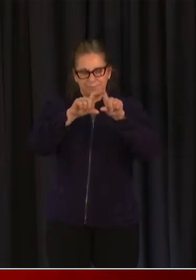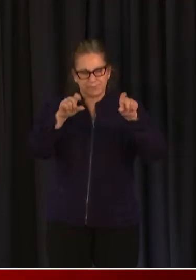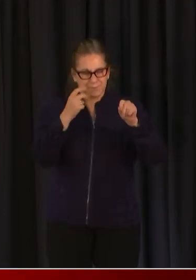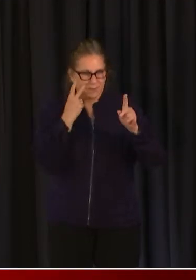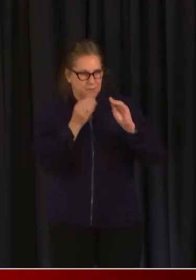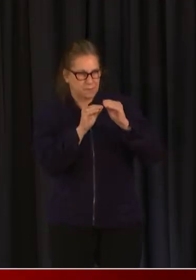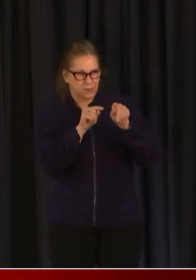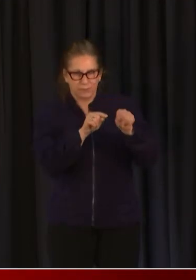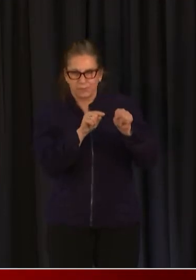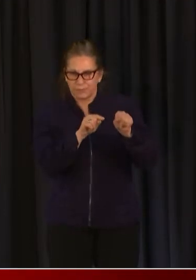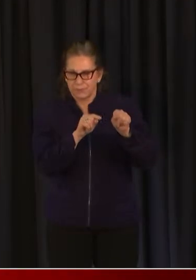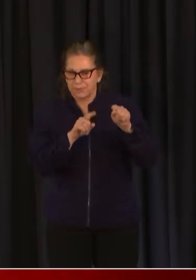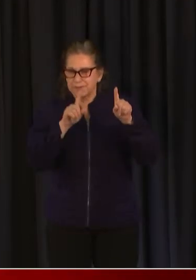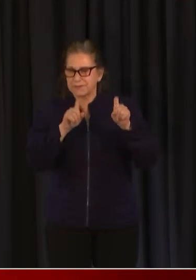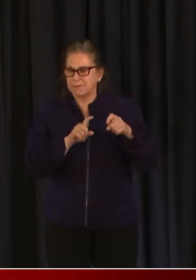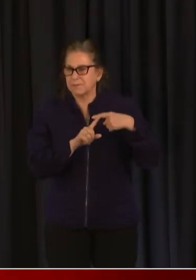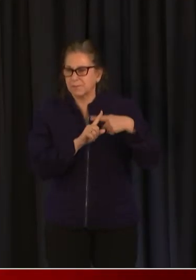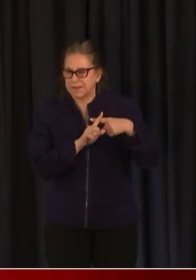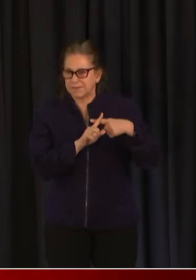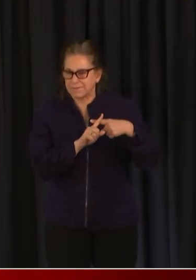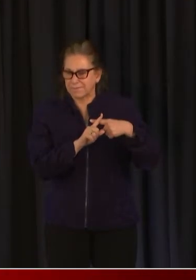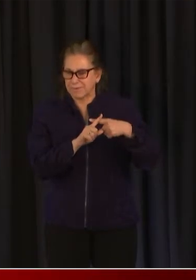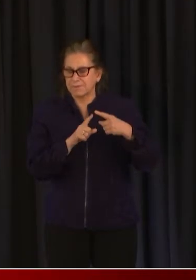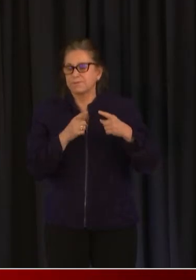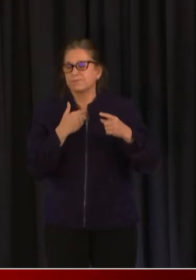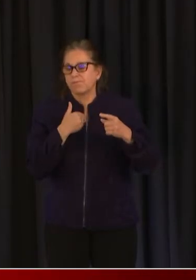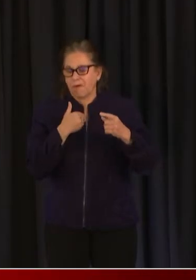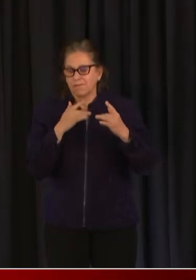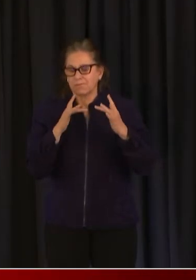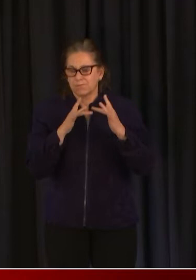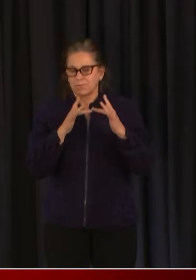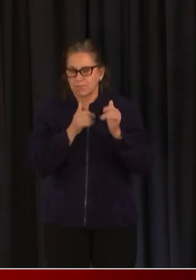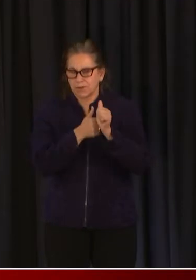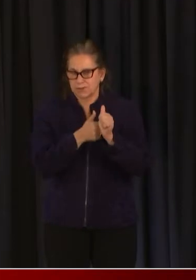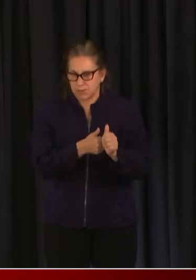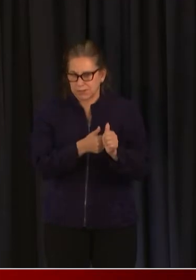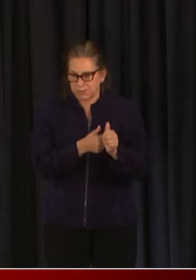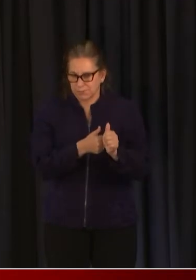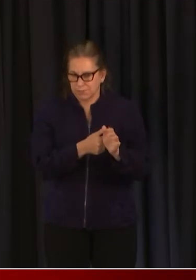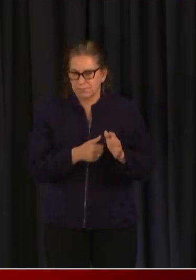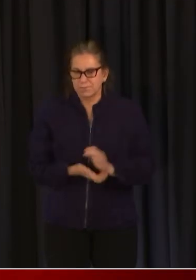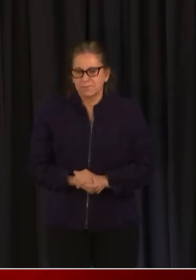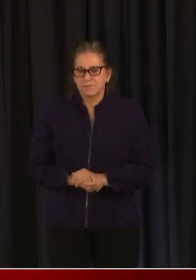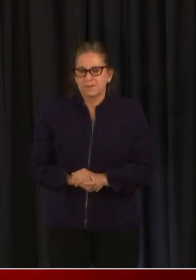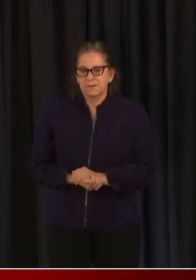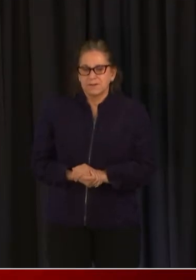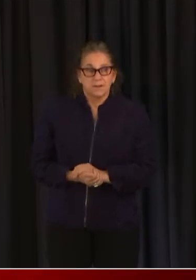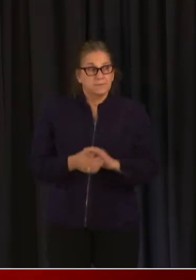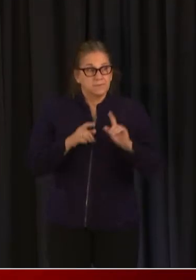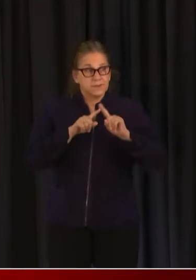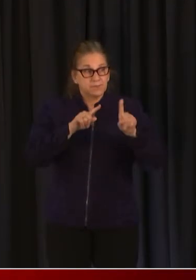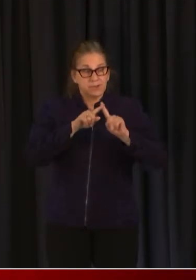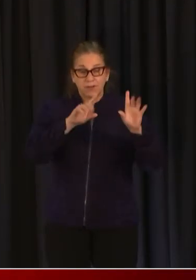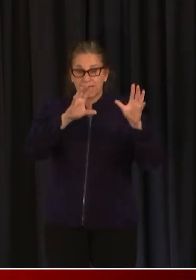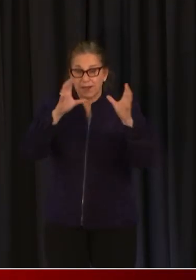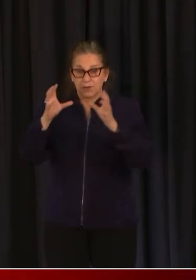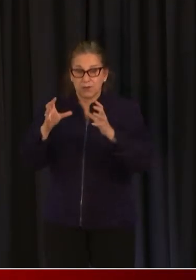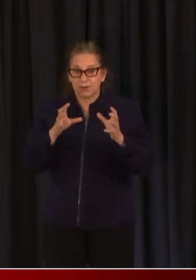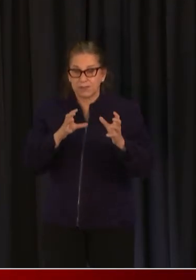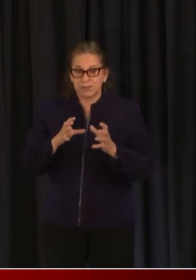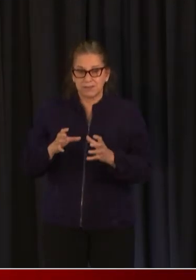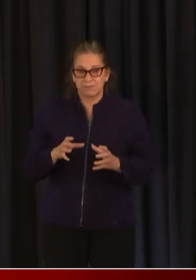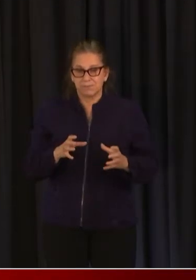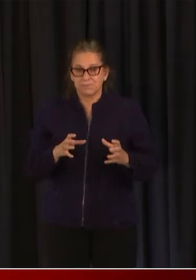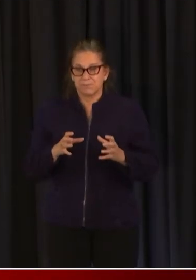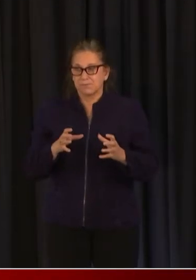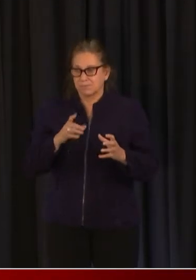positivity, and new cases from quarantine are all out of the red. So that is good news. So DC residents, thank